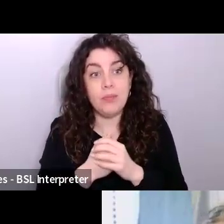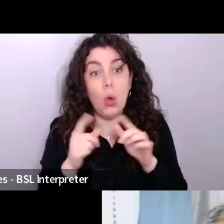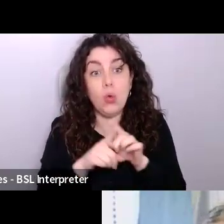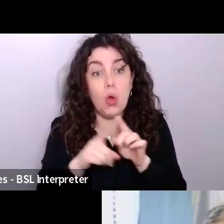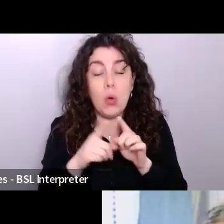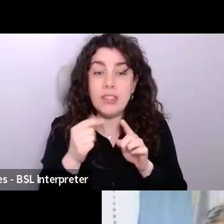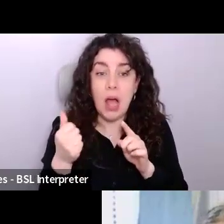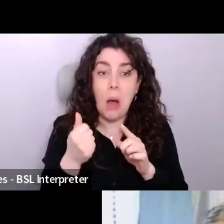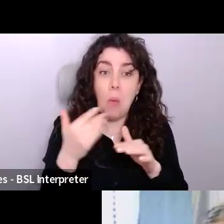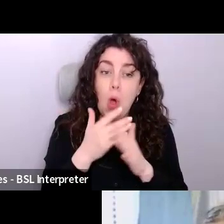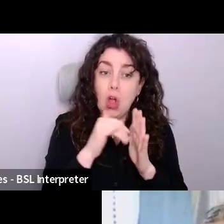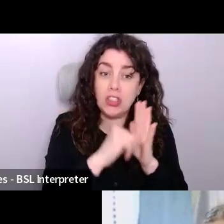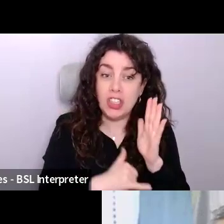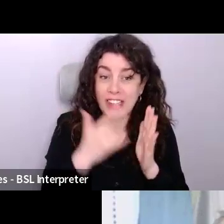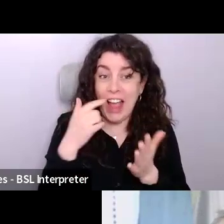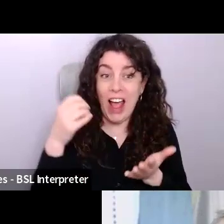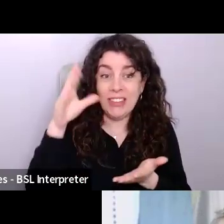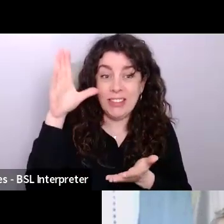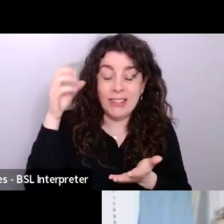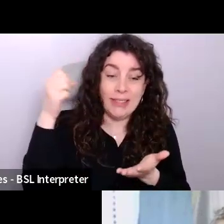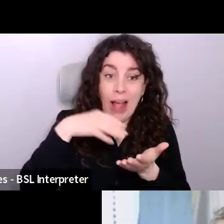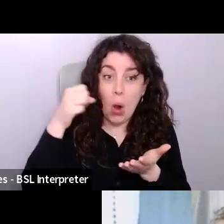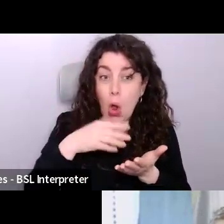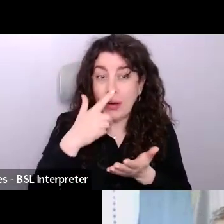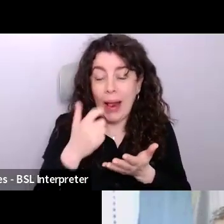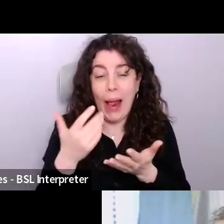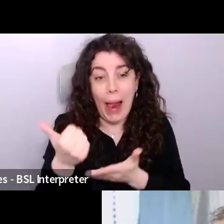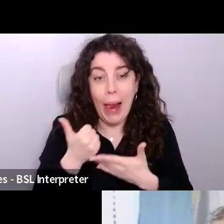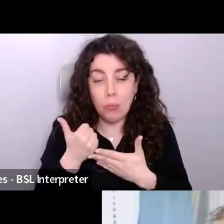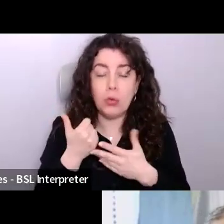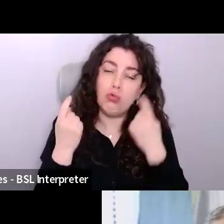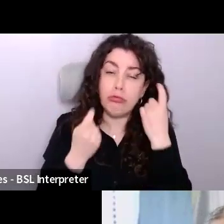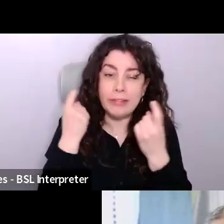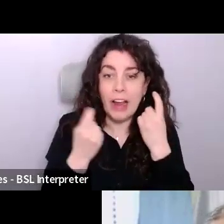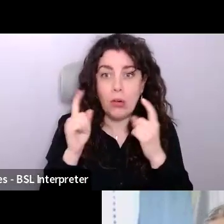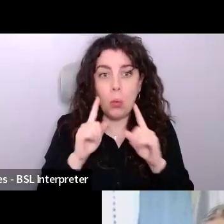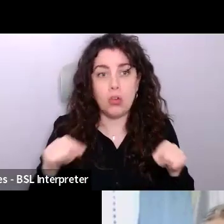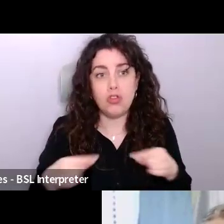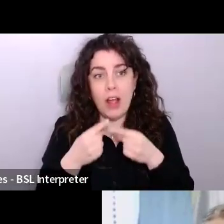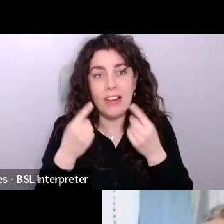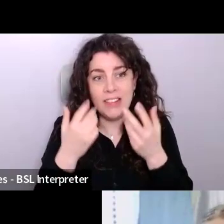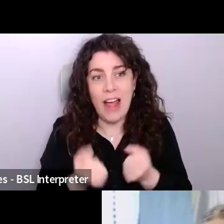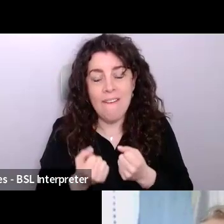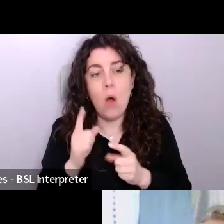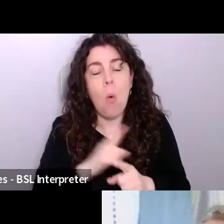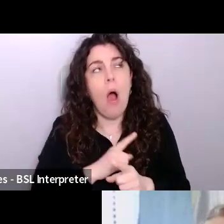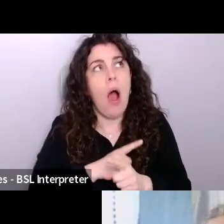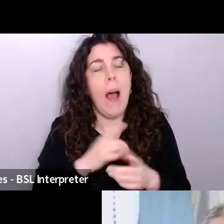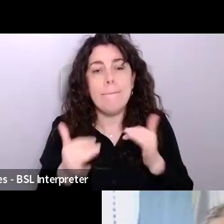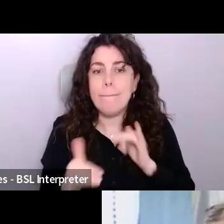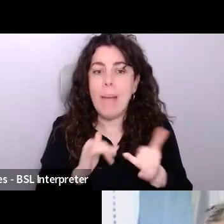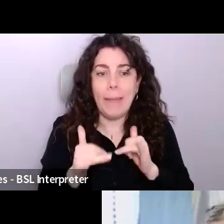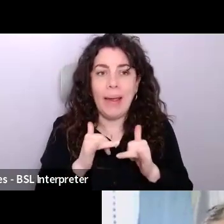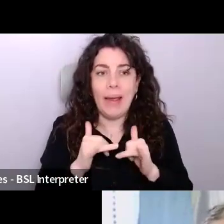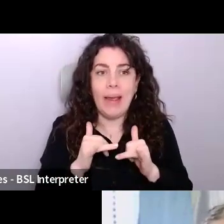downloadable worksheets that could help you reflect on what challenges you might have, because most likely it's not something you